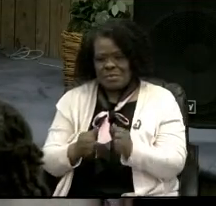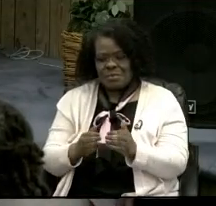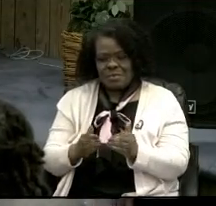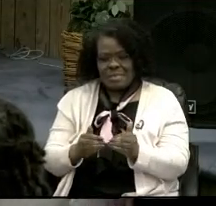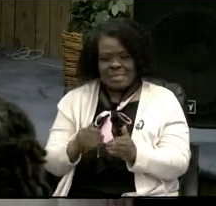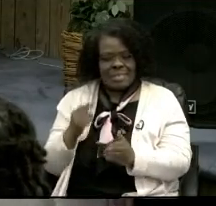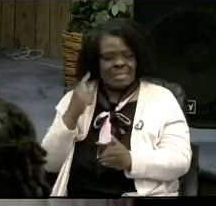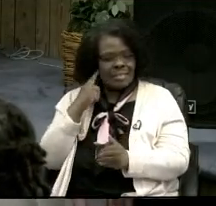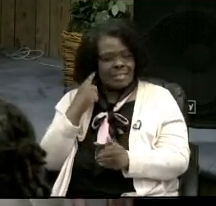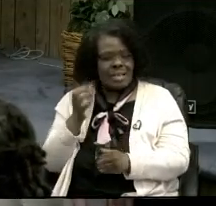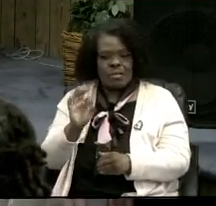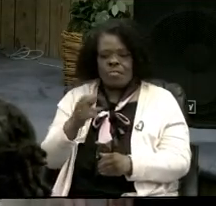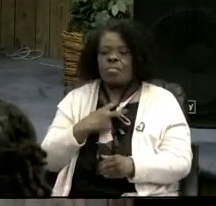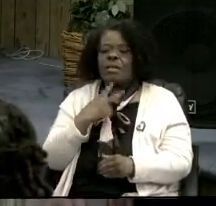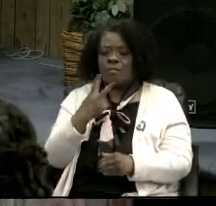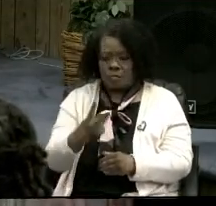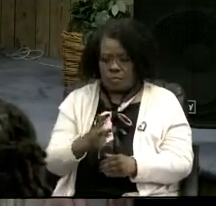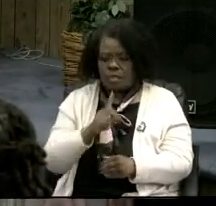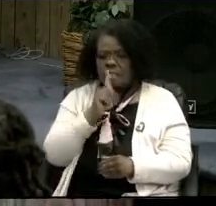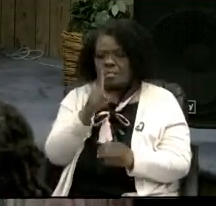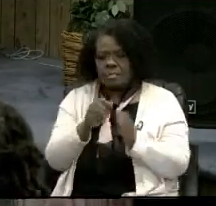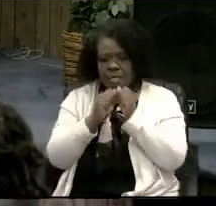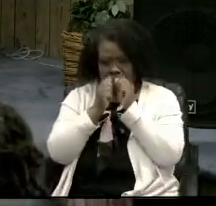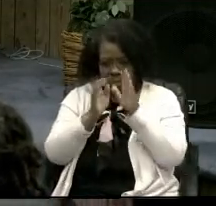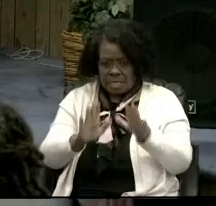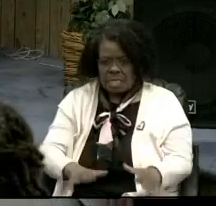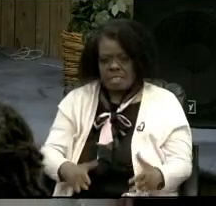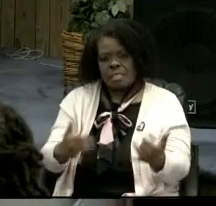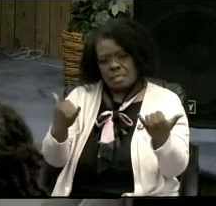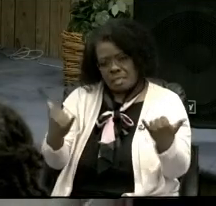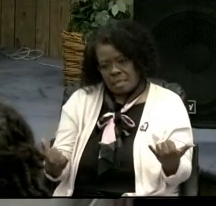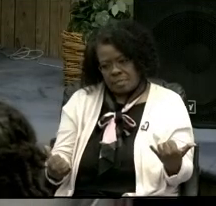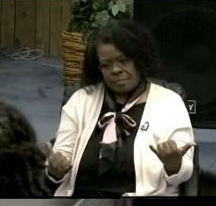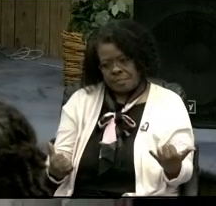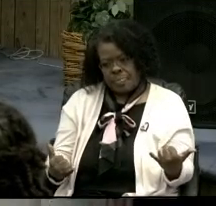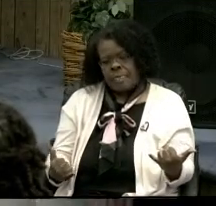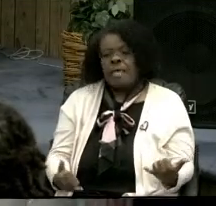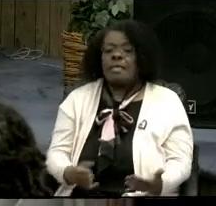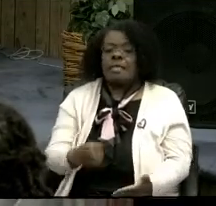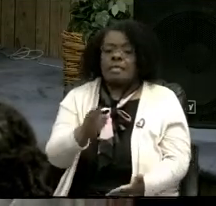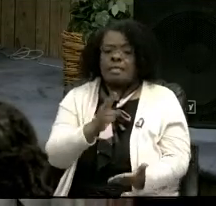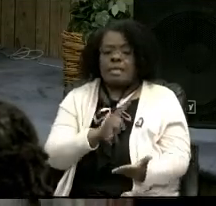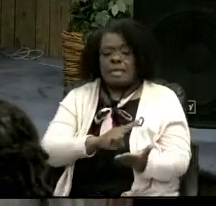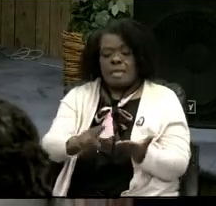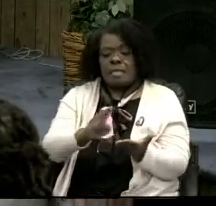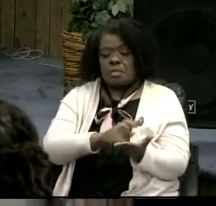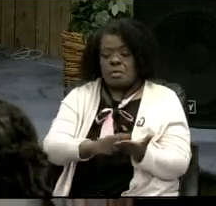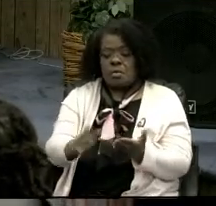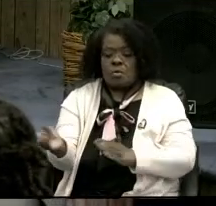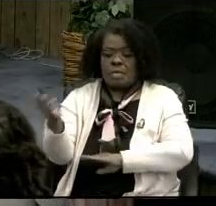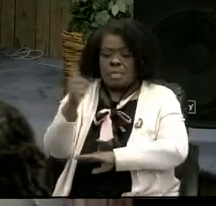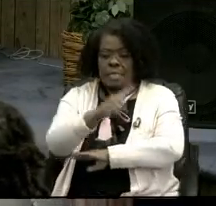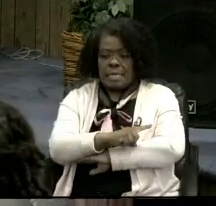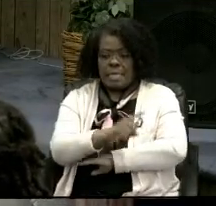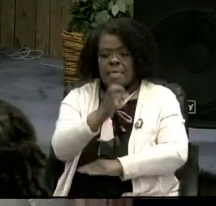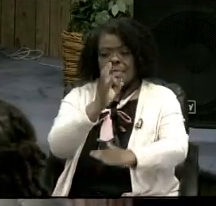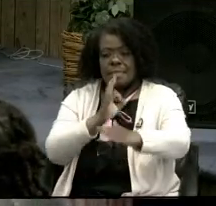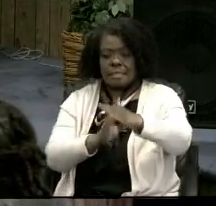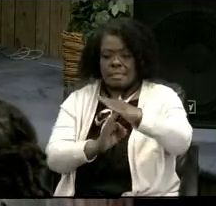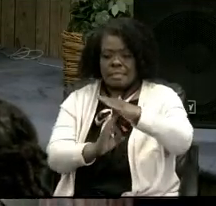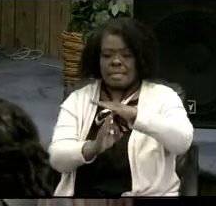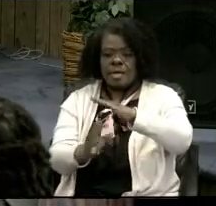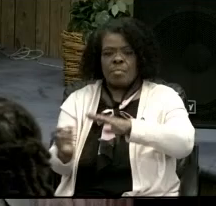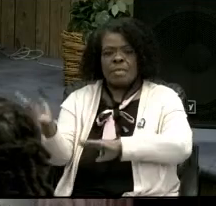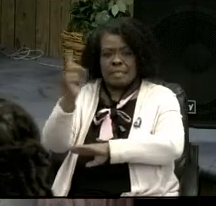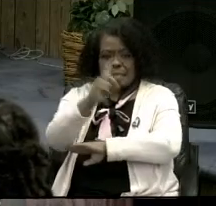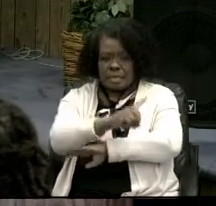today. Today is the holy day. Today is the Sabbath day. Today is the day of rest. And God, we come this morning